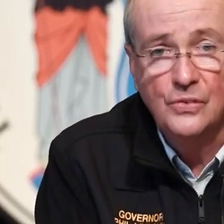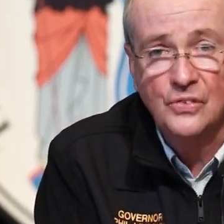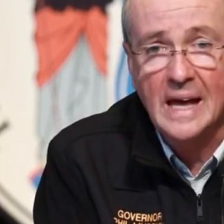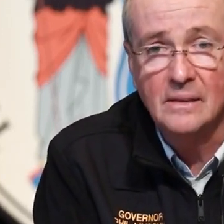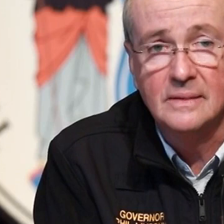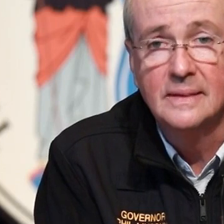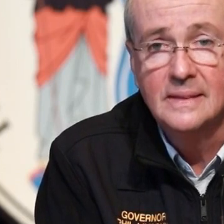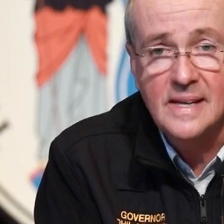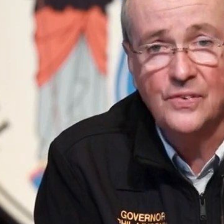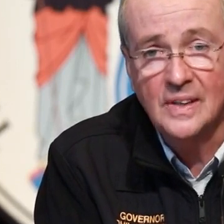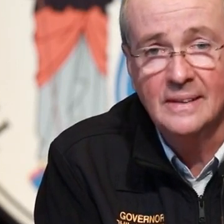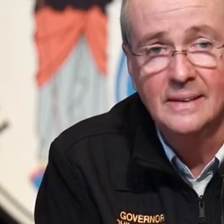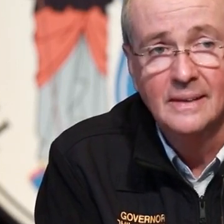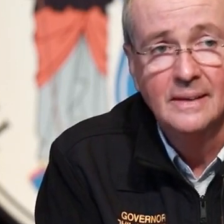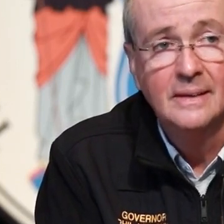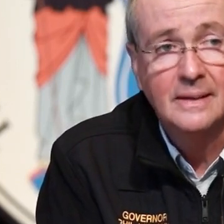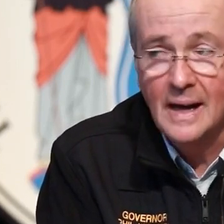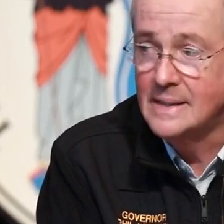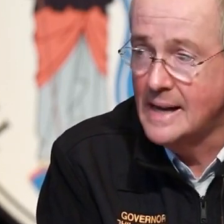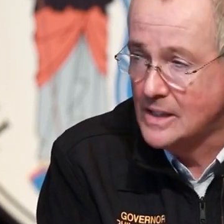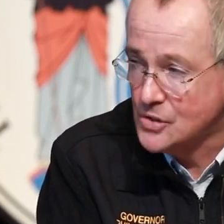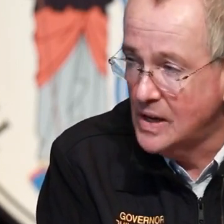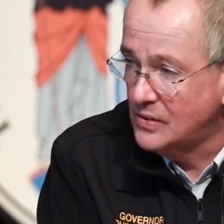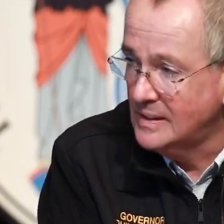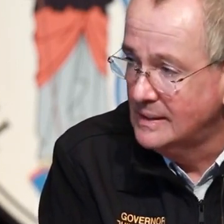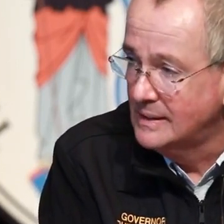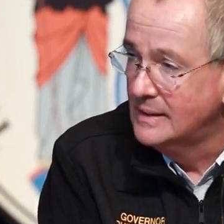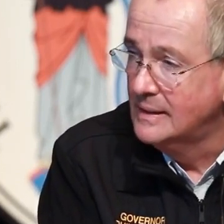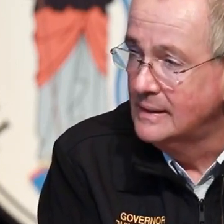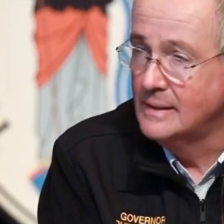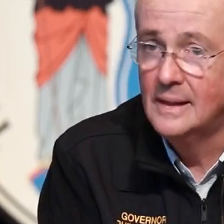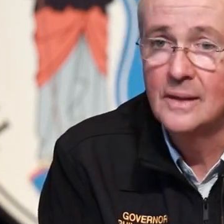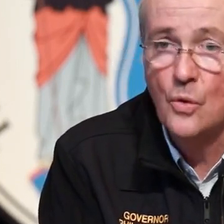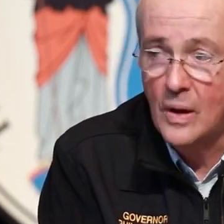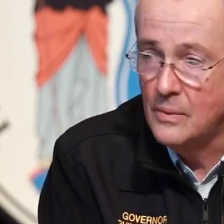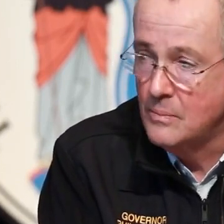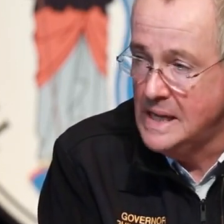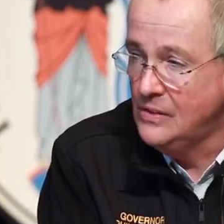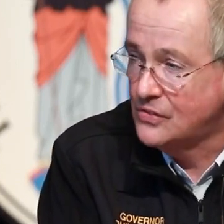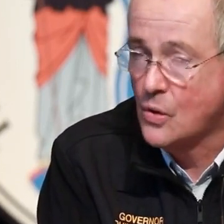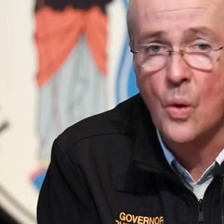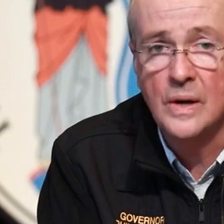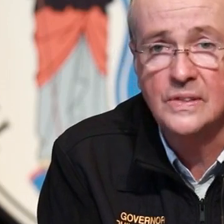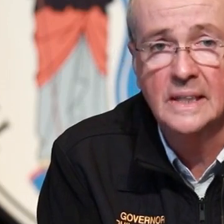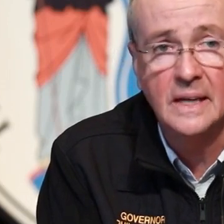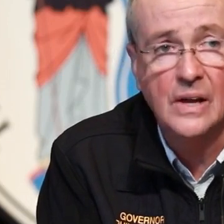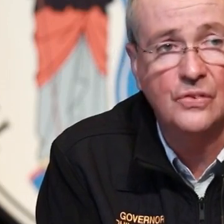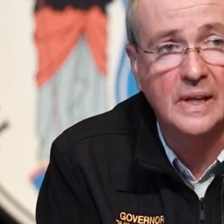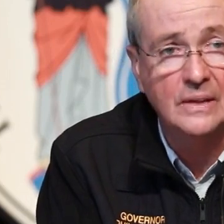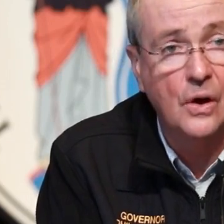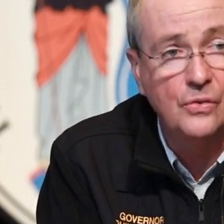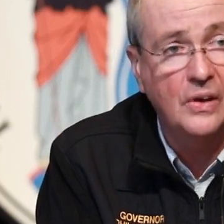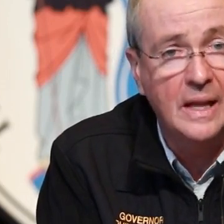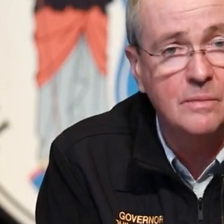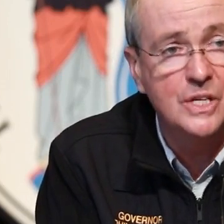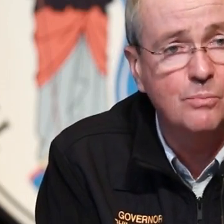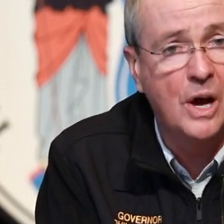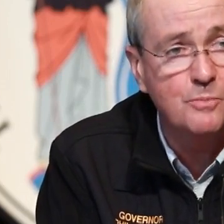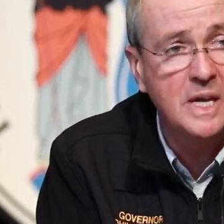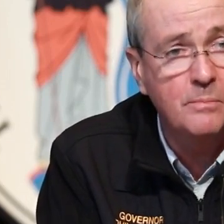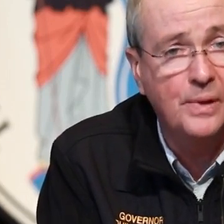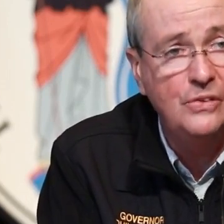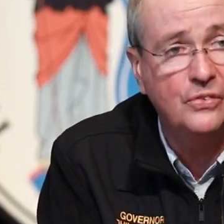rapid, scaled testing, contact tracing, means to quarantine and isolate. Those